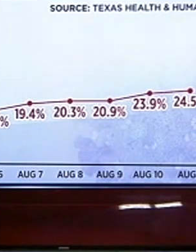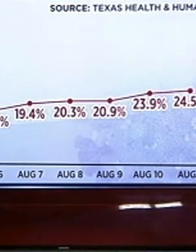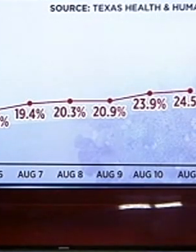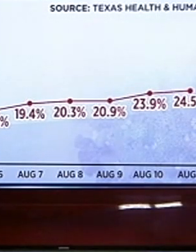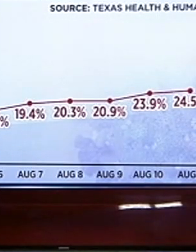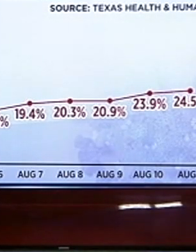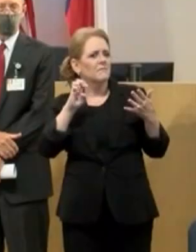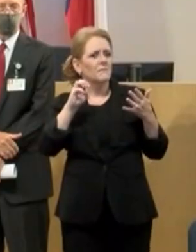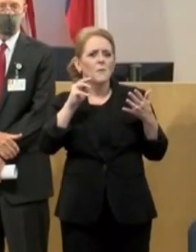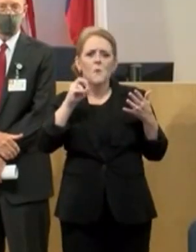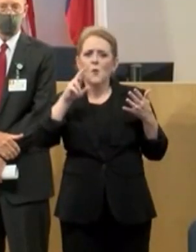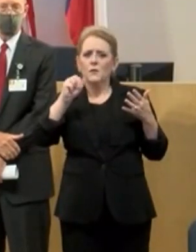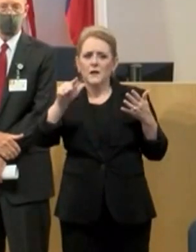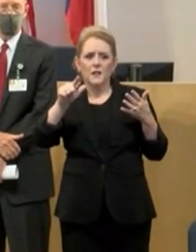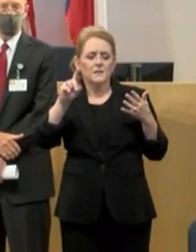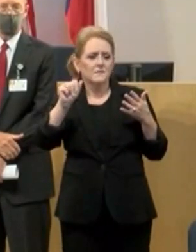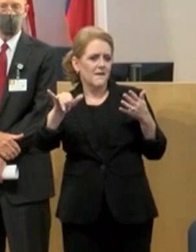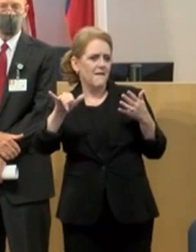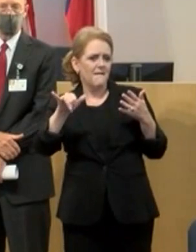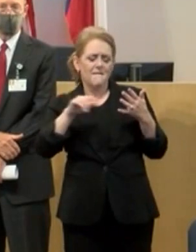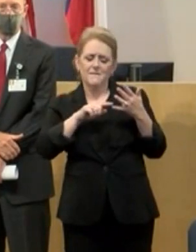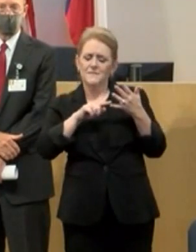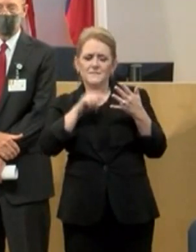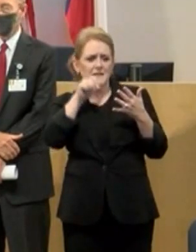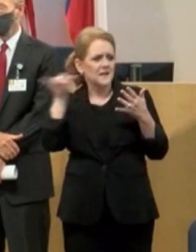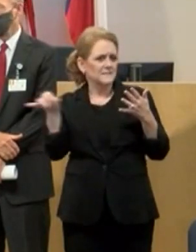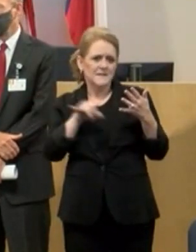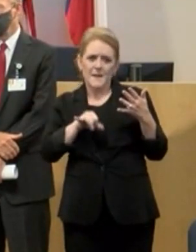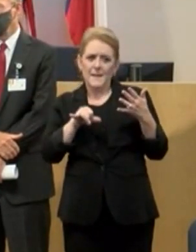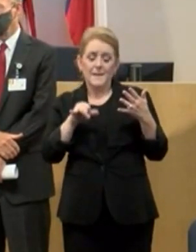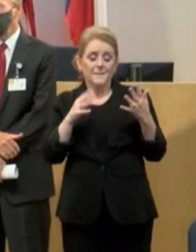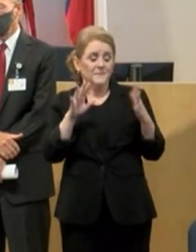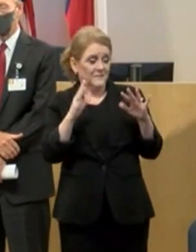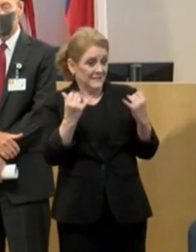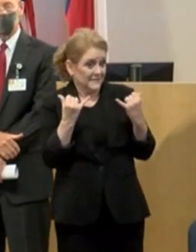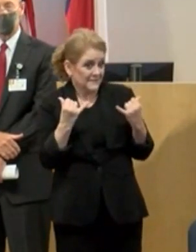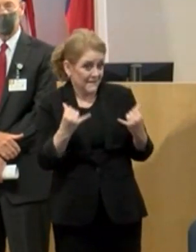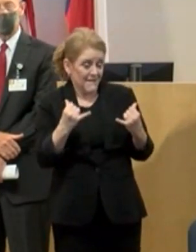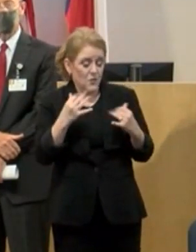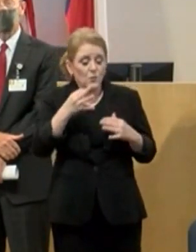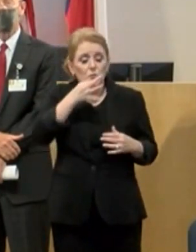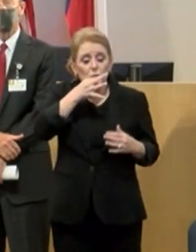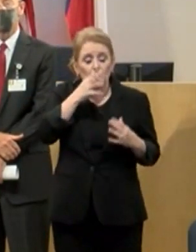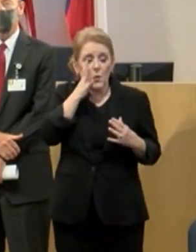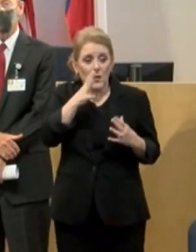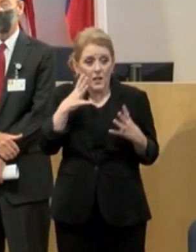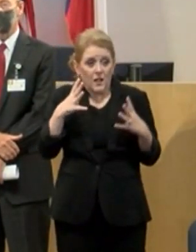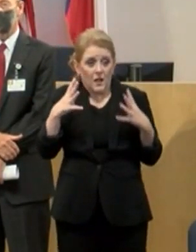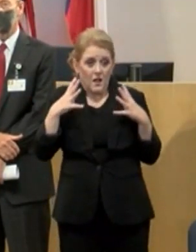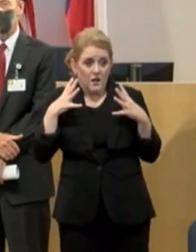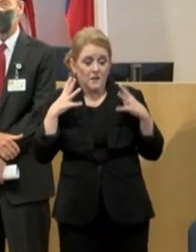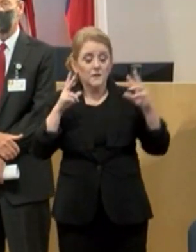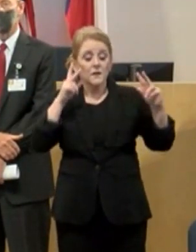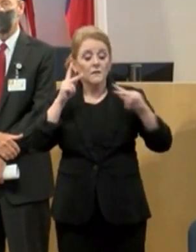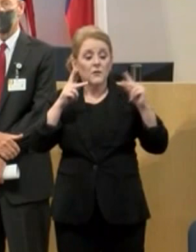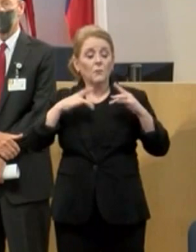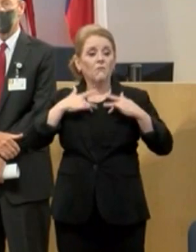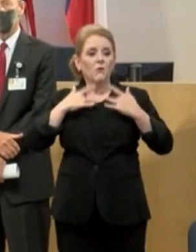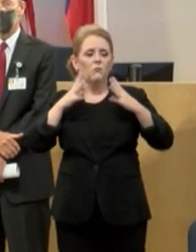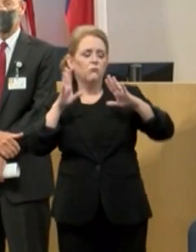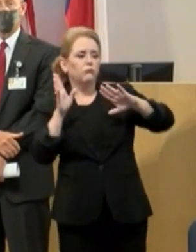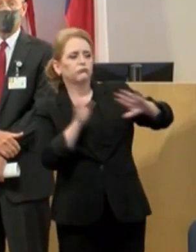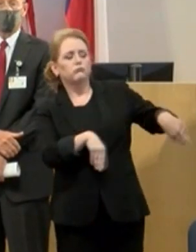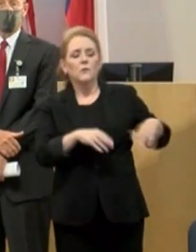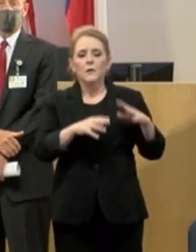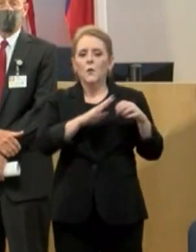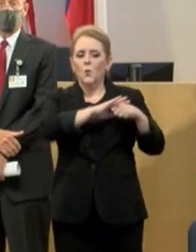around 24%. The governor suggests people might have COVID fatigue and may not want to comply with